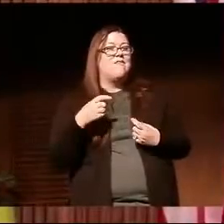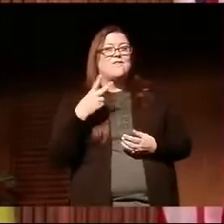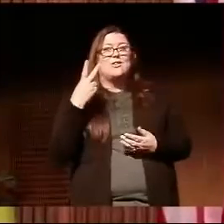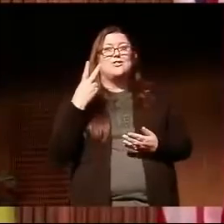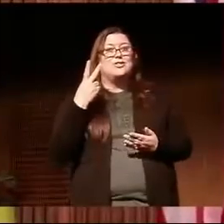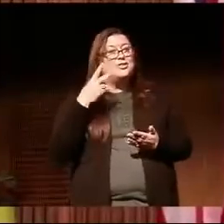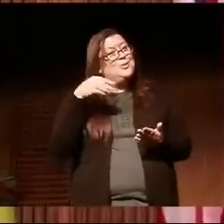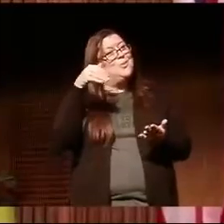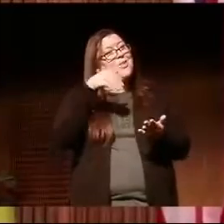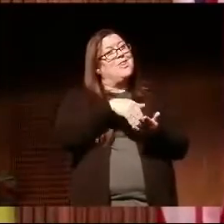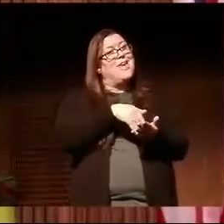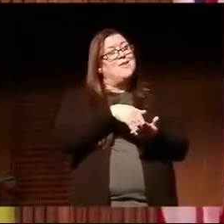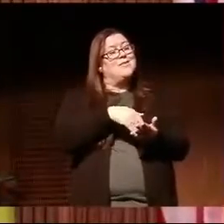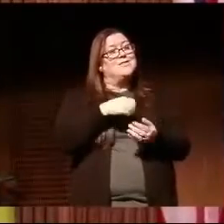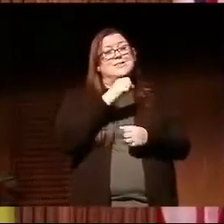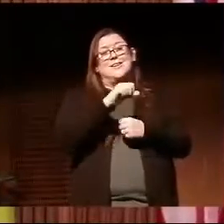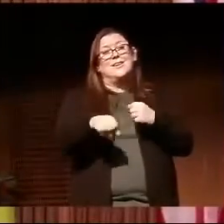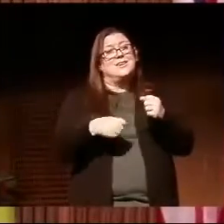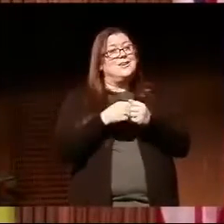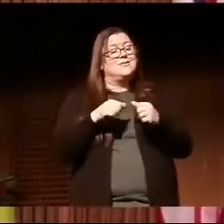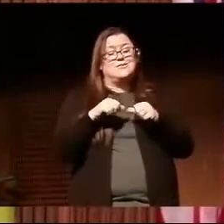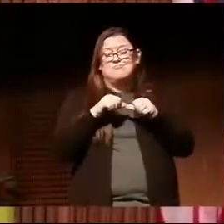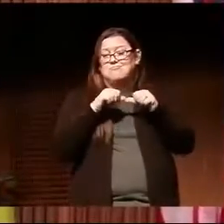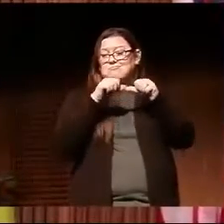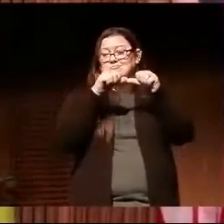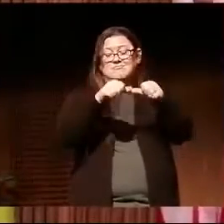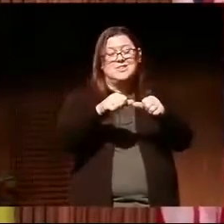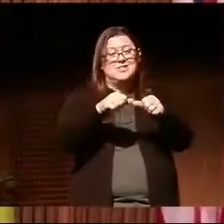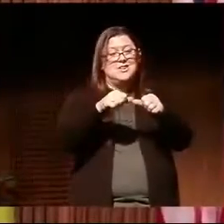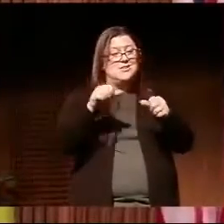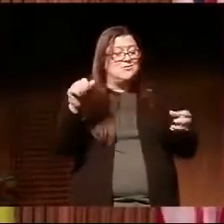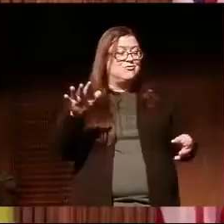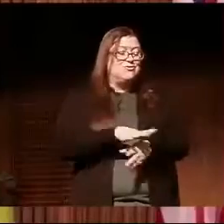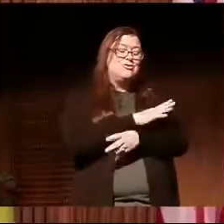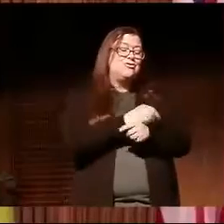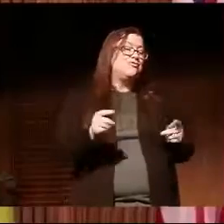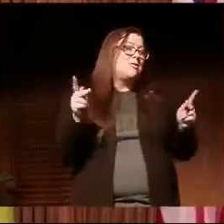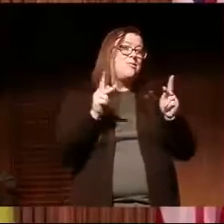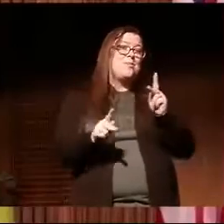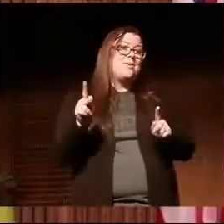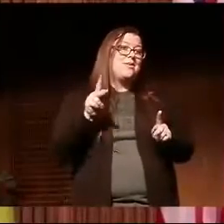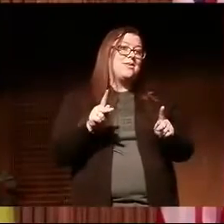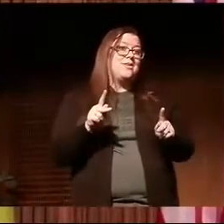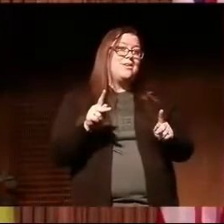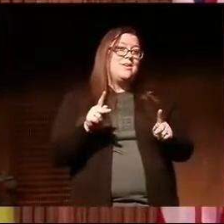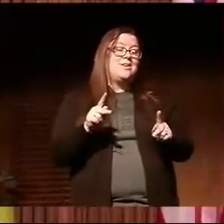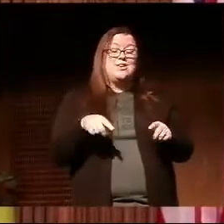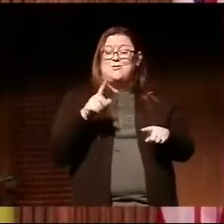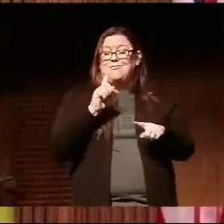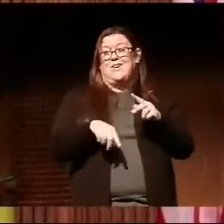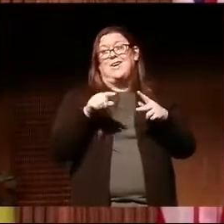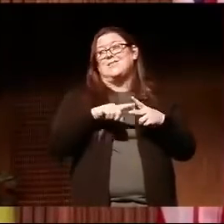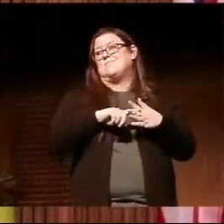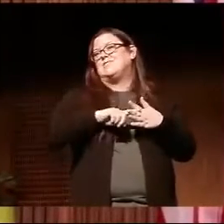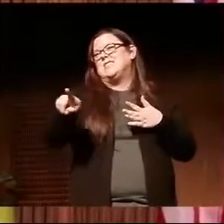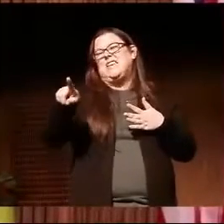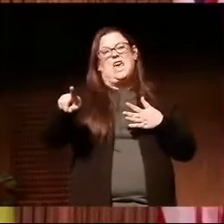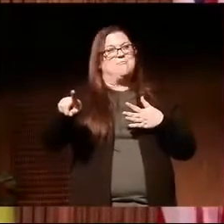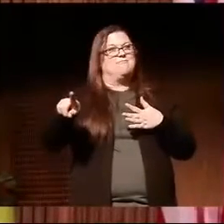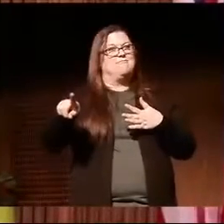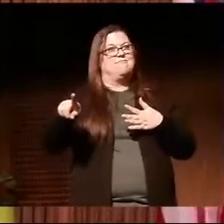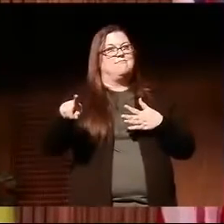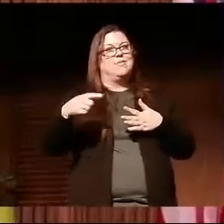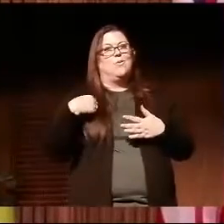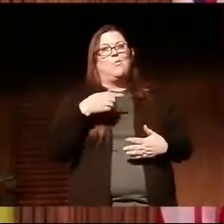its devastating work among people. And it is inescapable that we face the